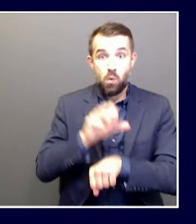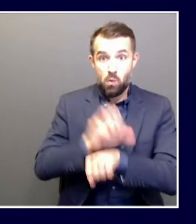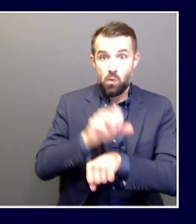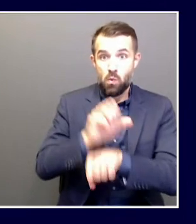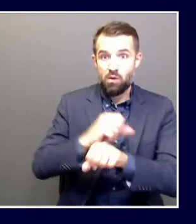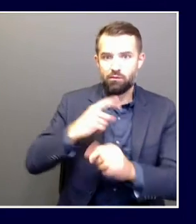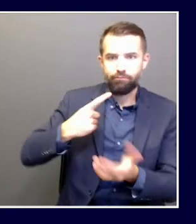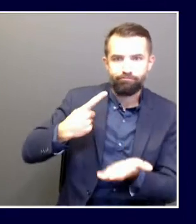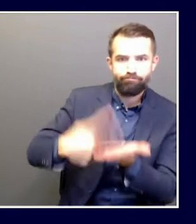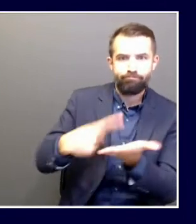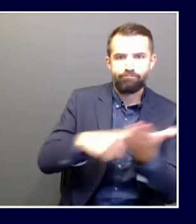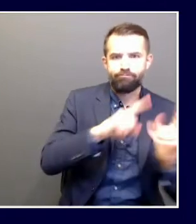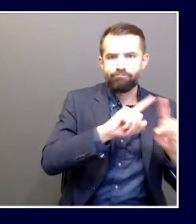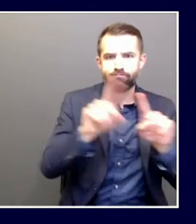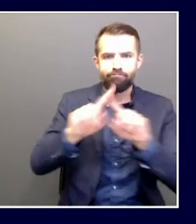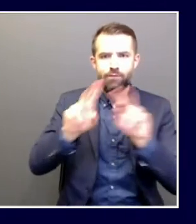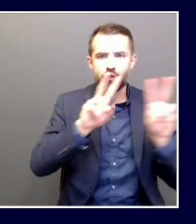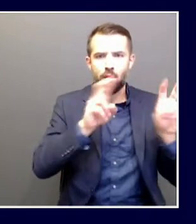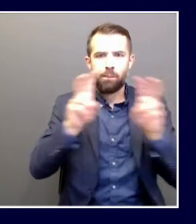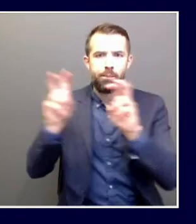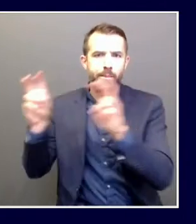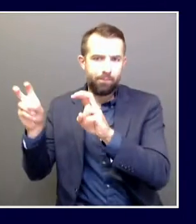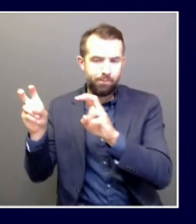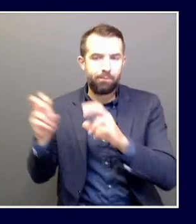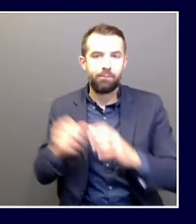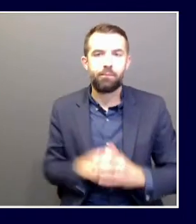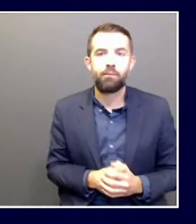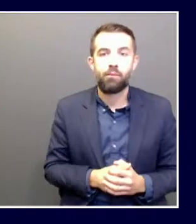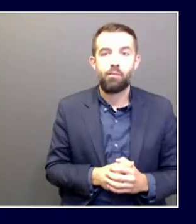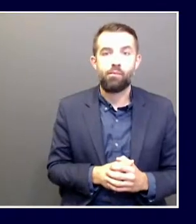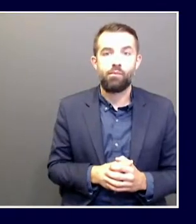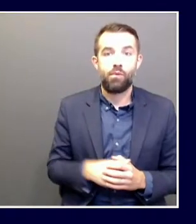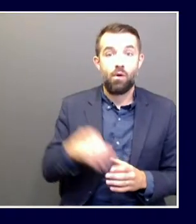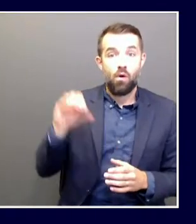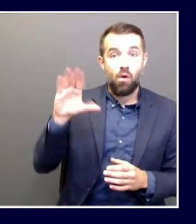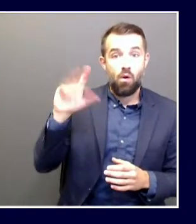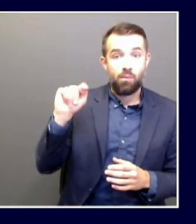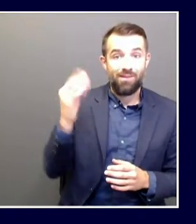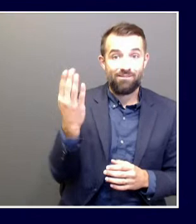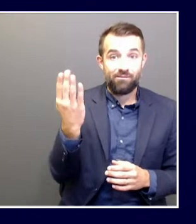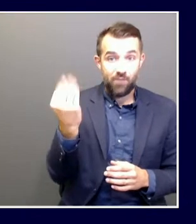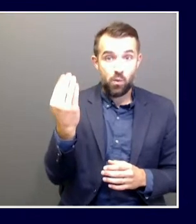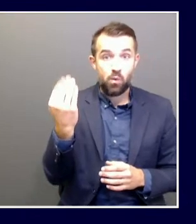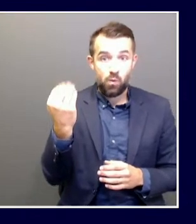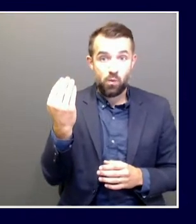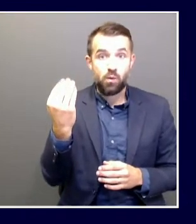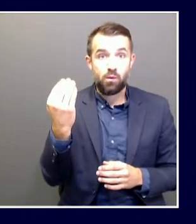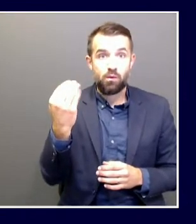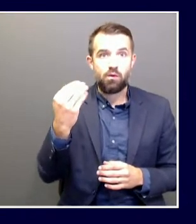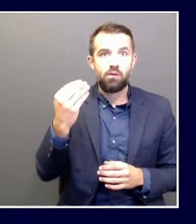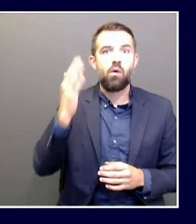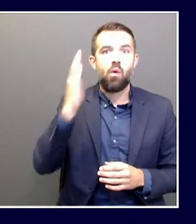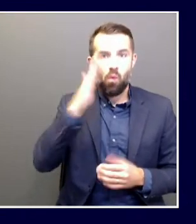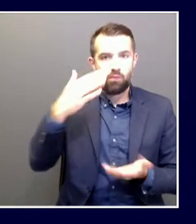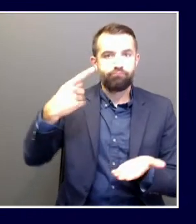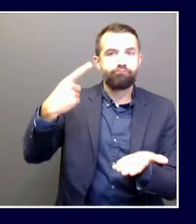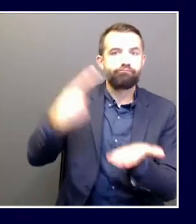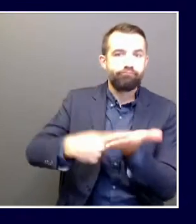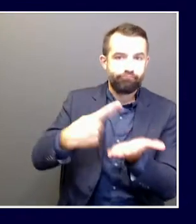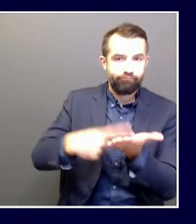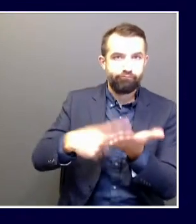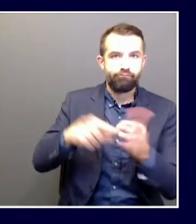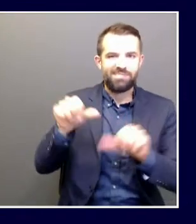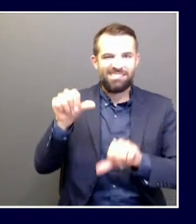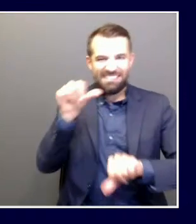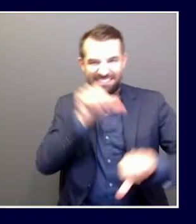October 14th, FDA's advisory committee will be meeting to discuss the scientific data around booster shots